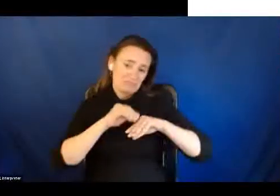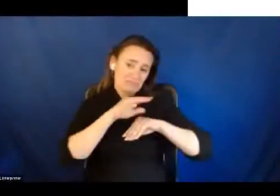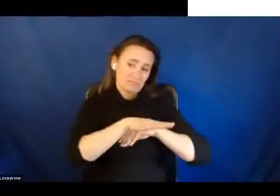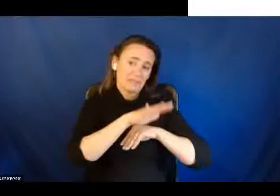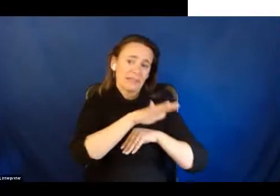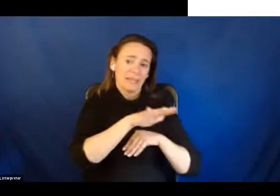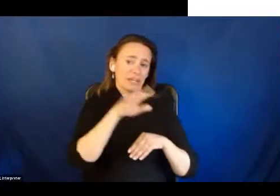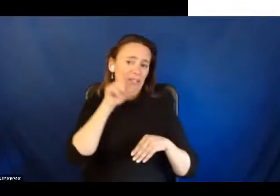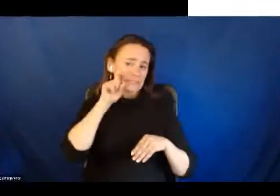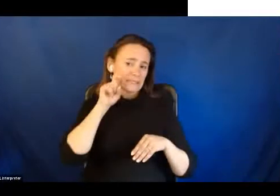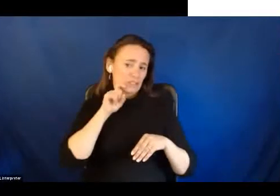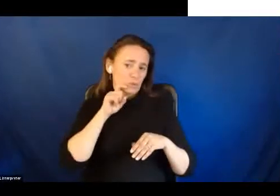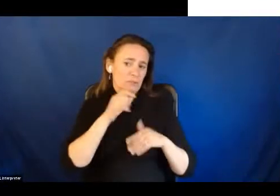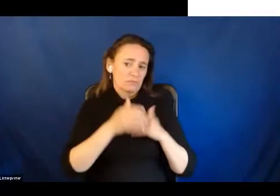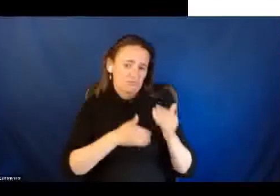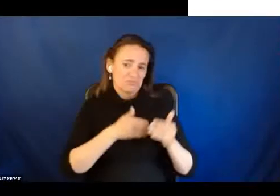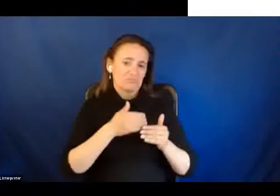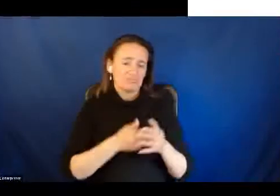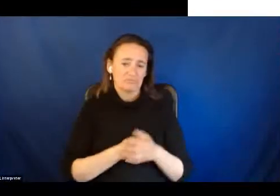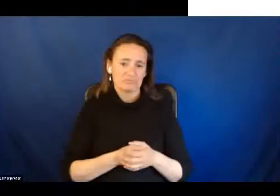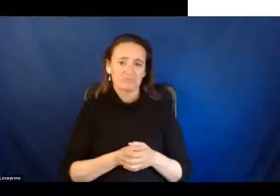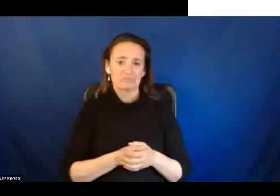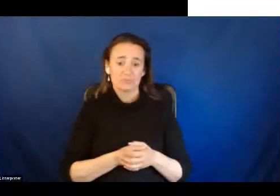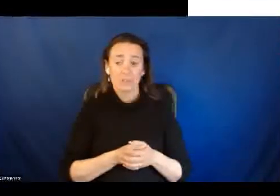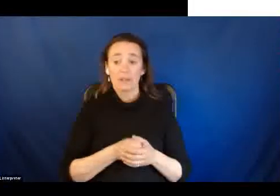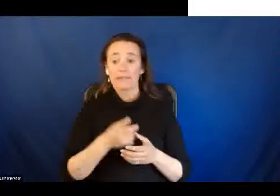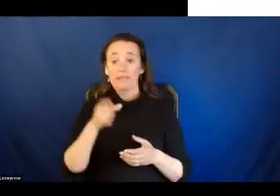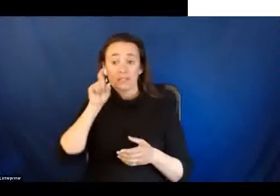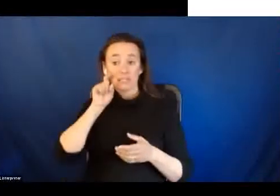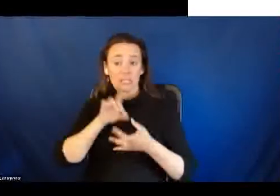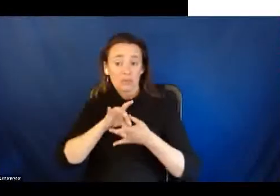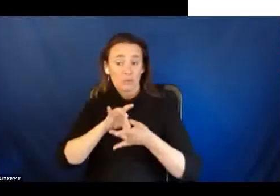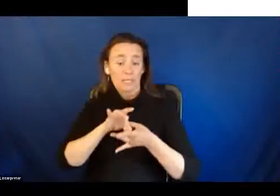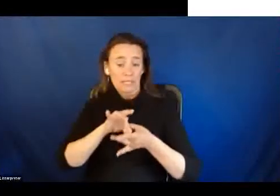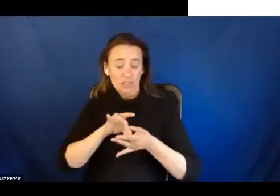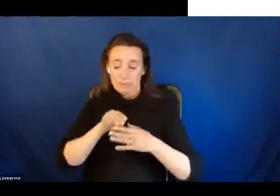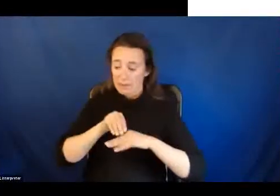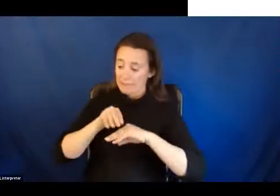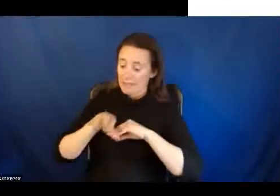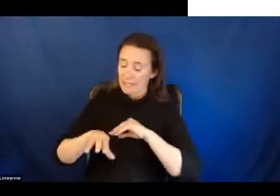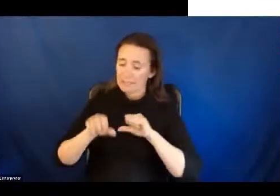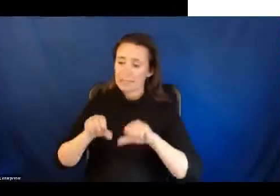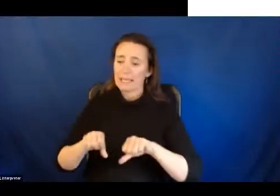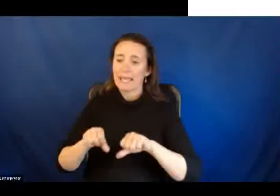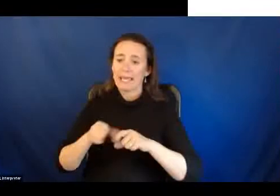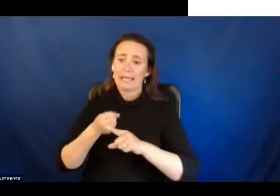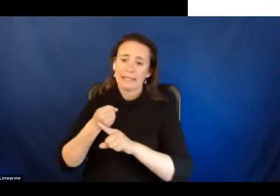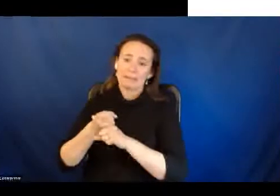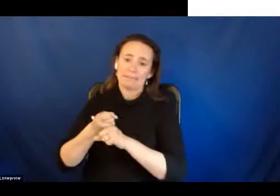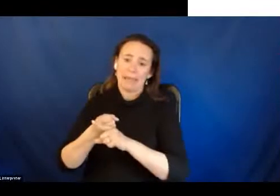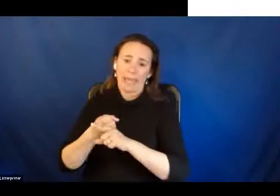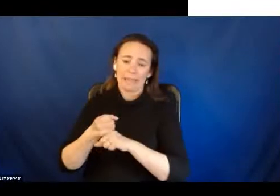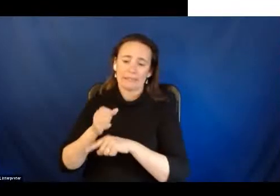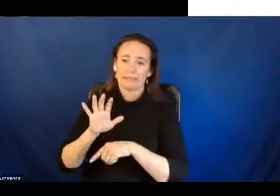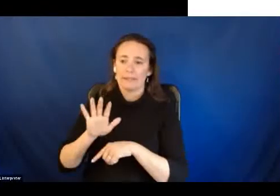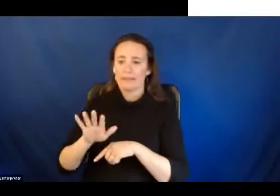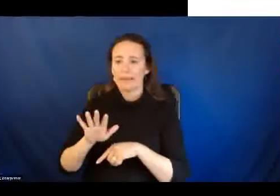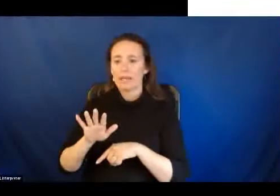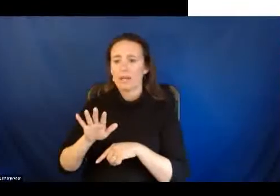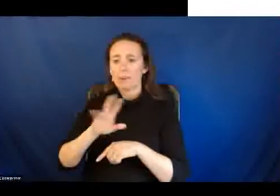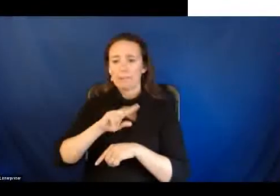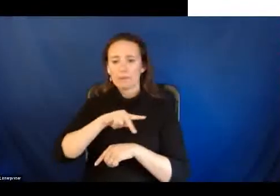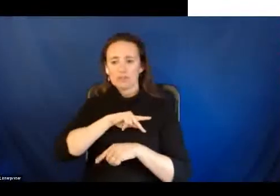If someone's sexual relationship is affected, then that can also impact their